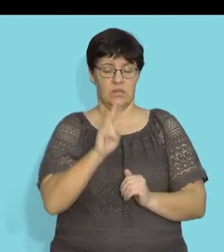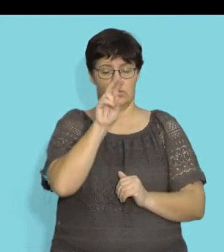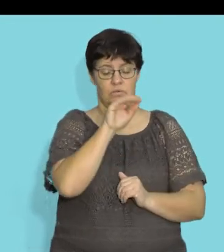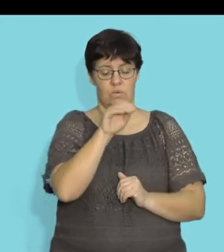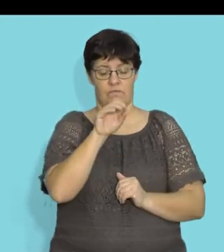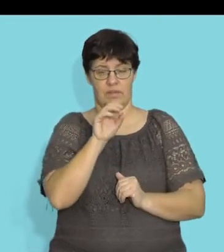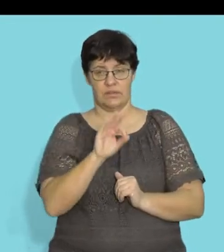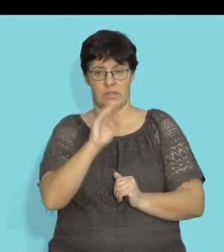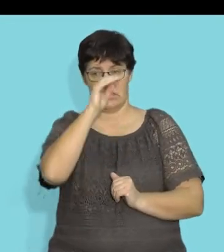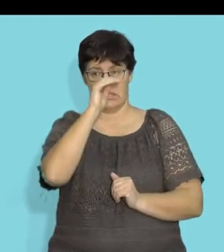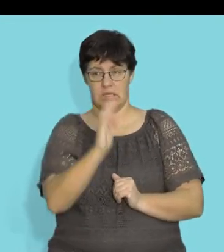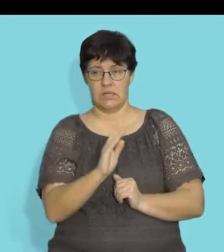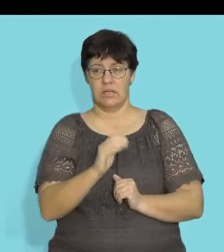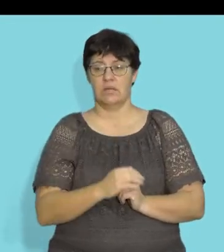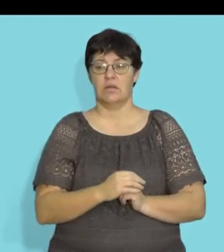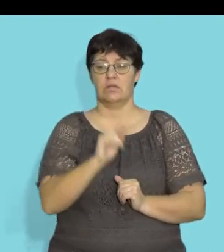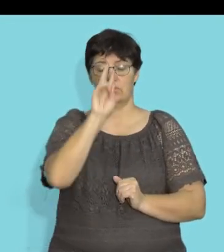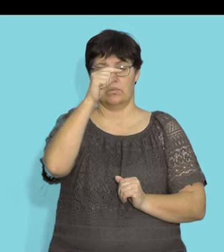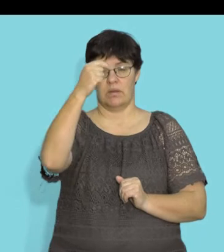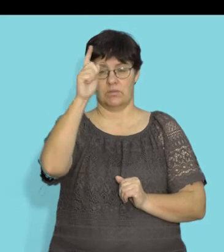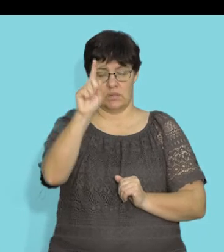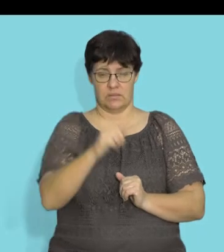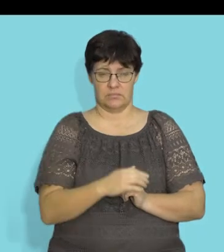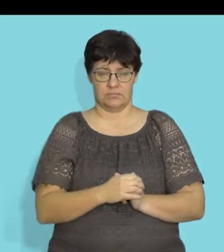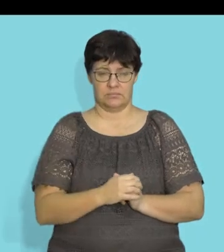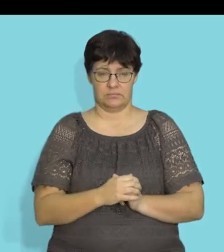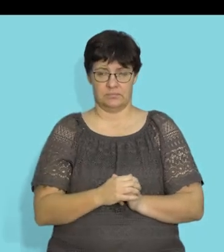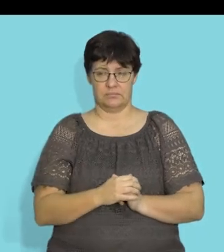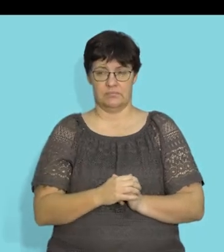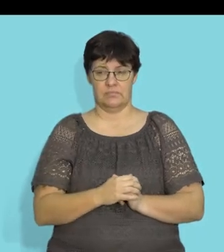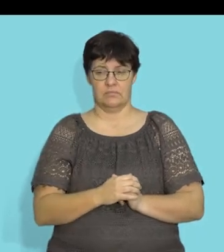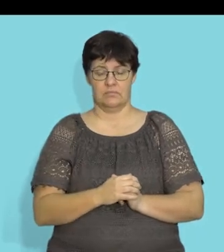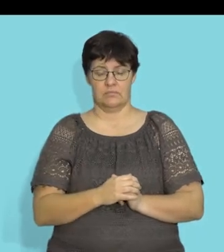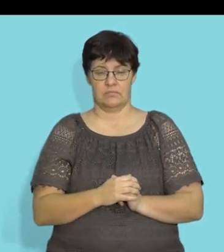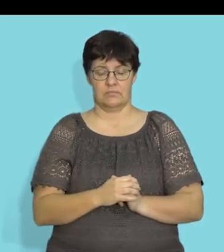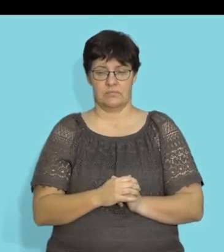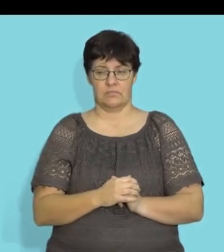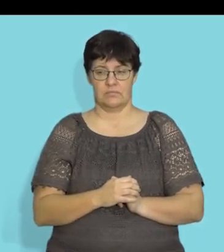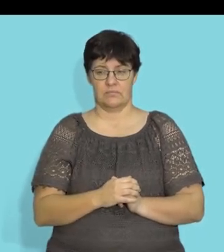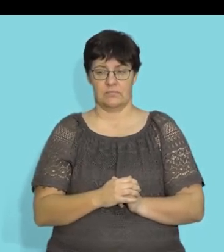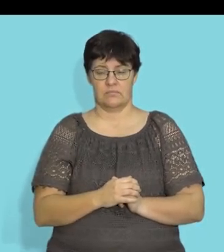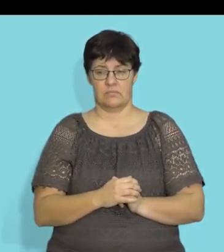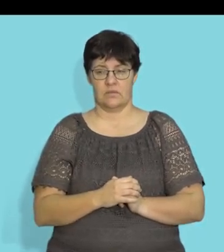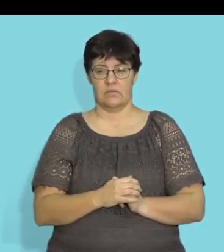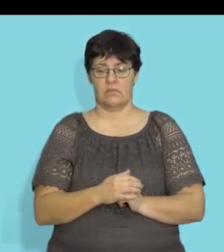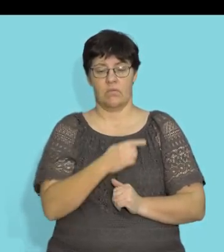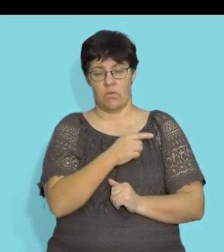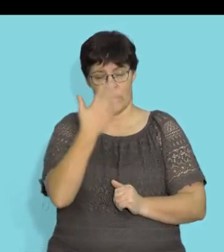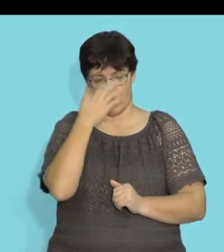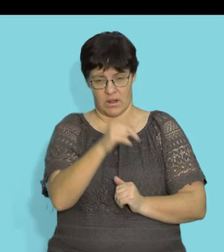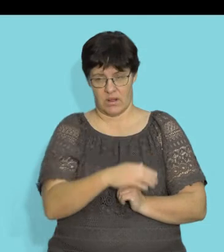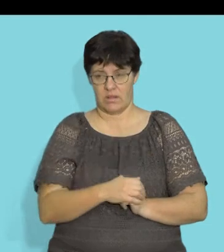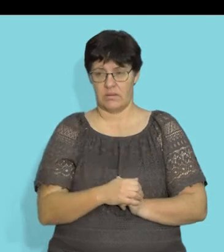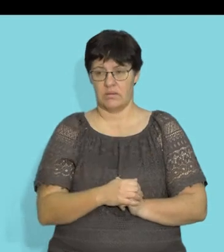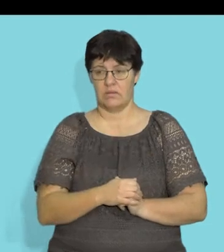2, I've got 3 times 2 over 3 to the power of 2 minus 1. And everyone, that is